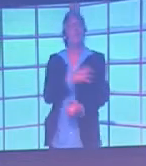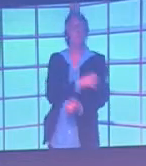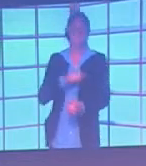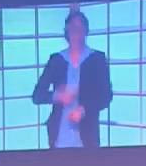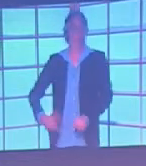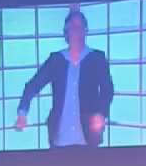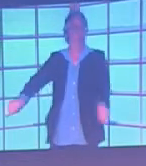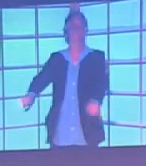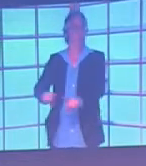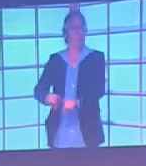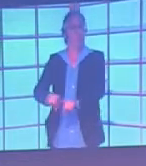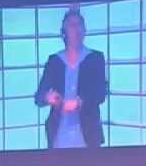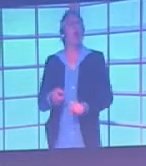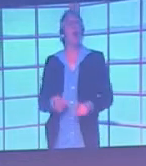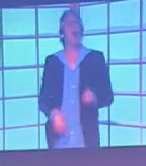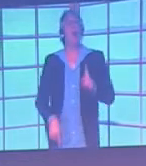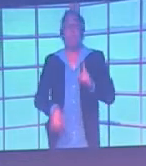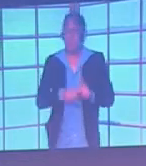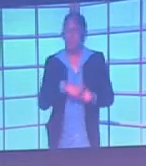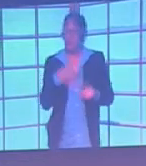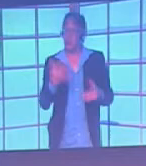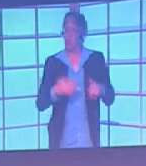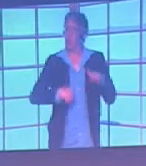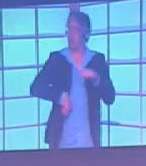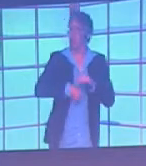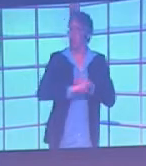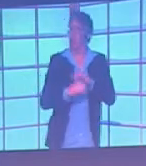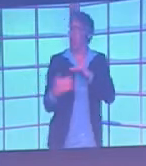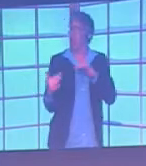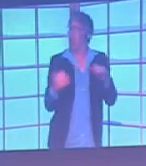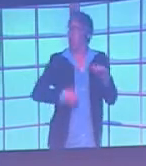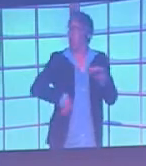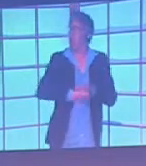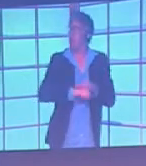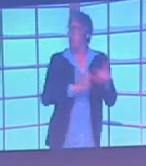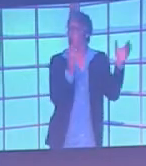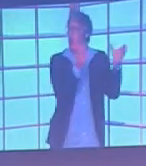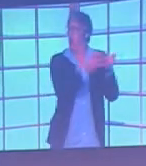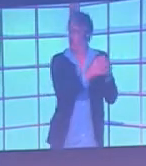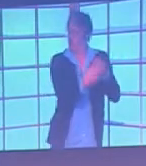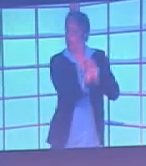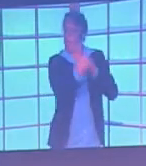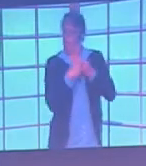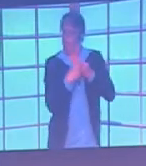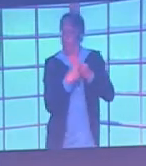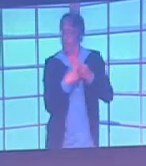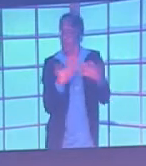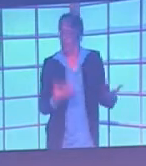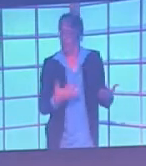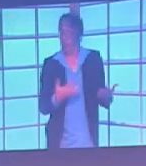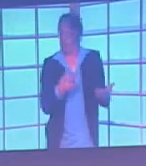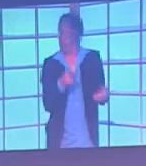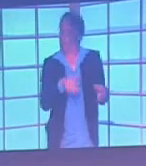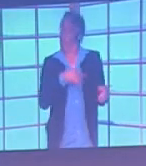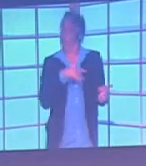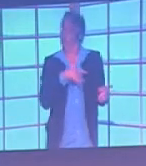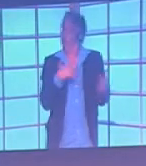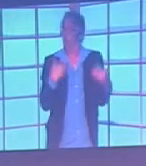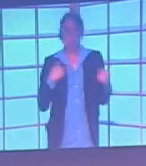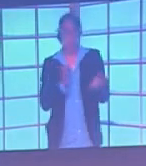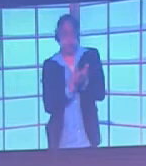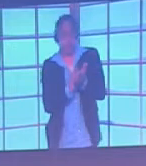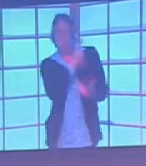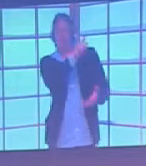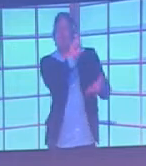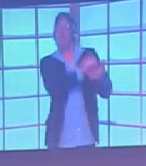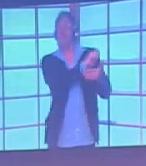that's really important too. They feel part of it. They don't have a vote, but they feel part of it as well. So it's about that inclusive approach.